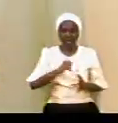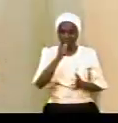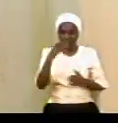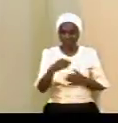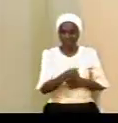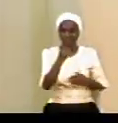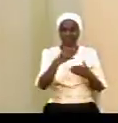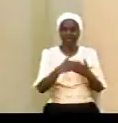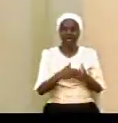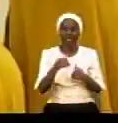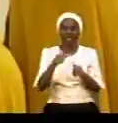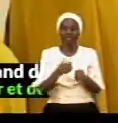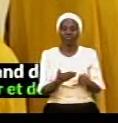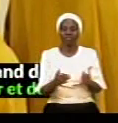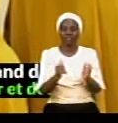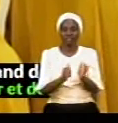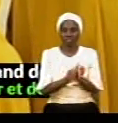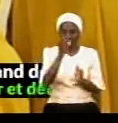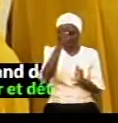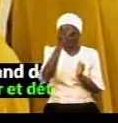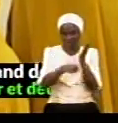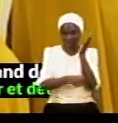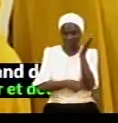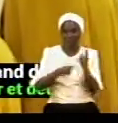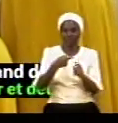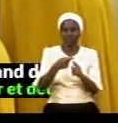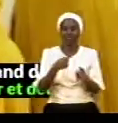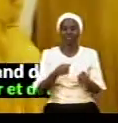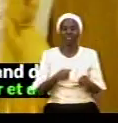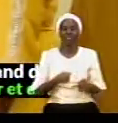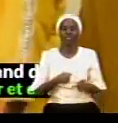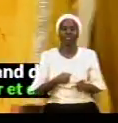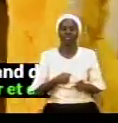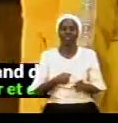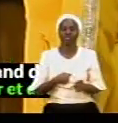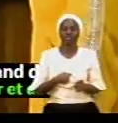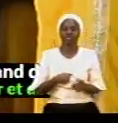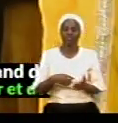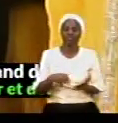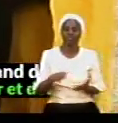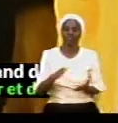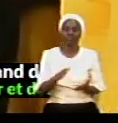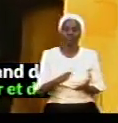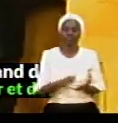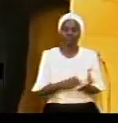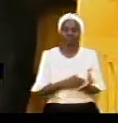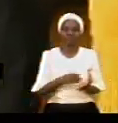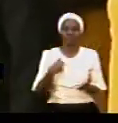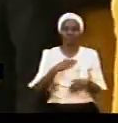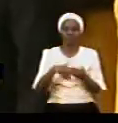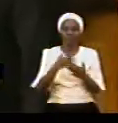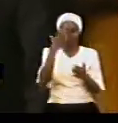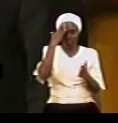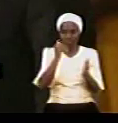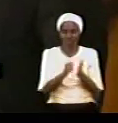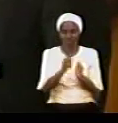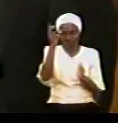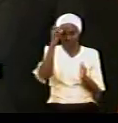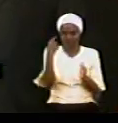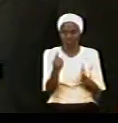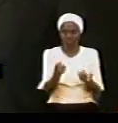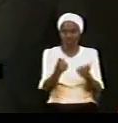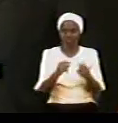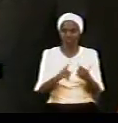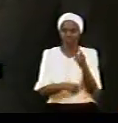from me. We all know that Satan only comes to steal, to kill and destroy. And I must